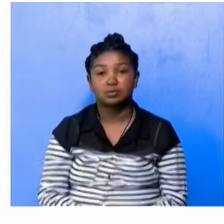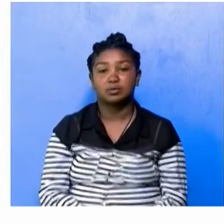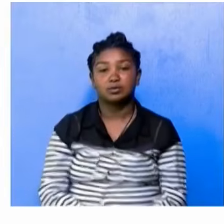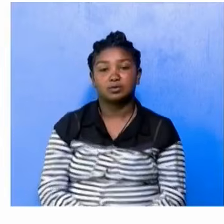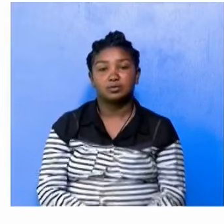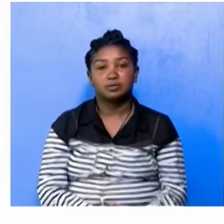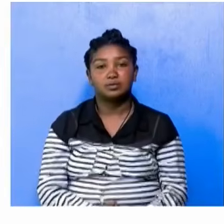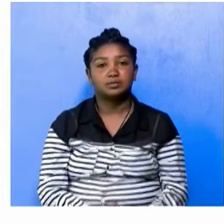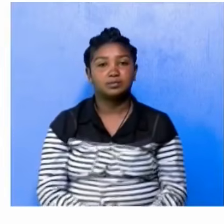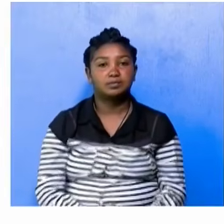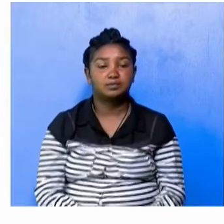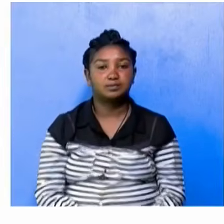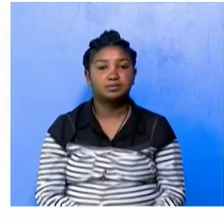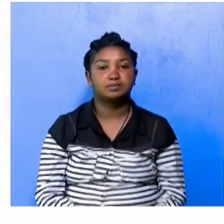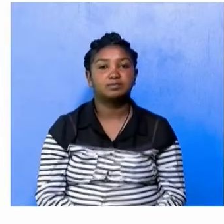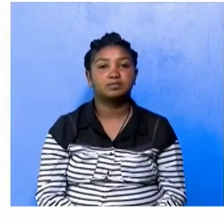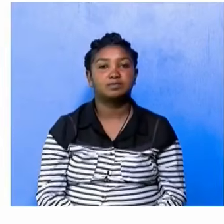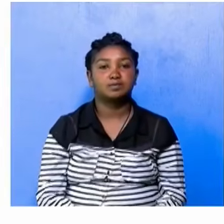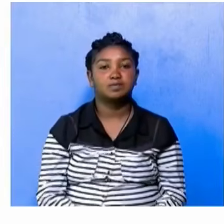nouns.